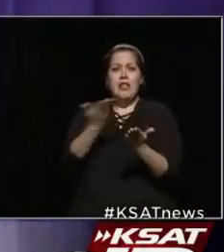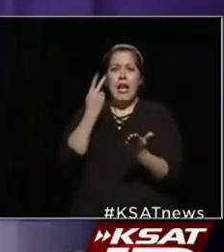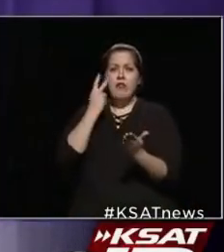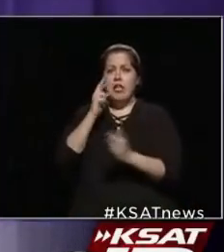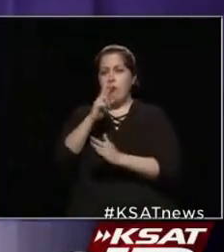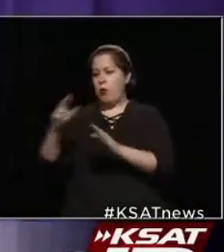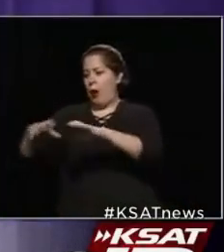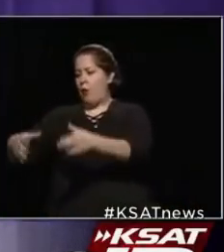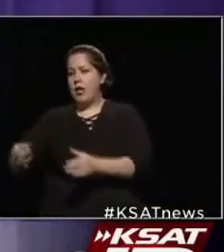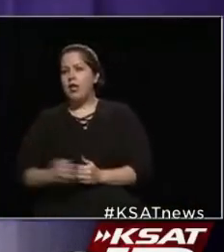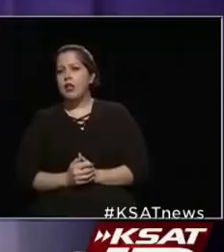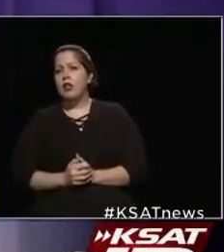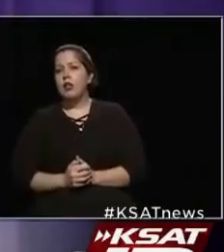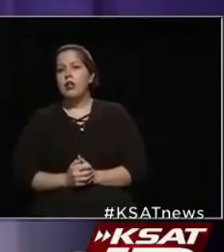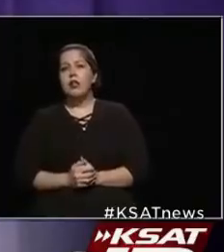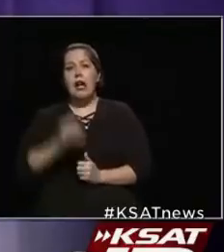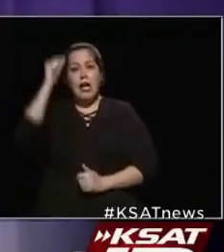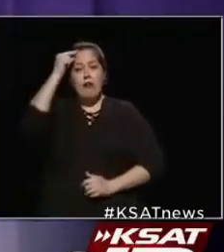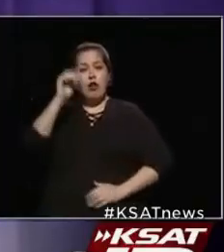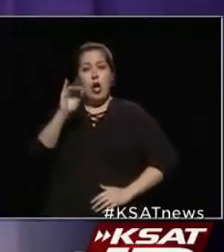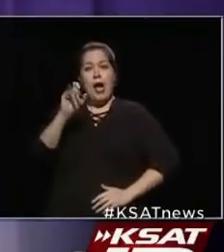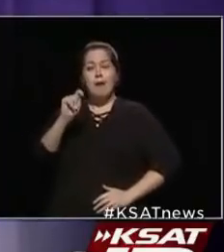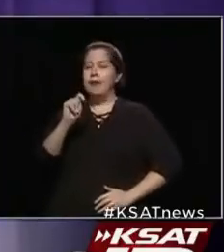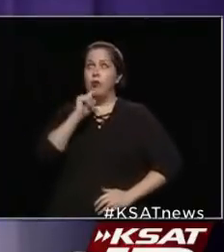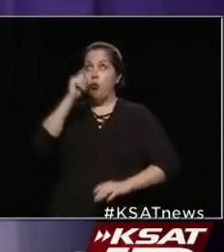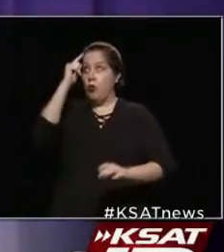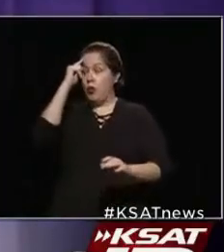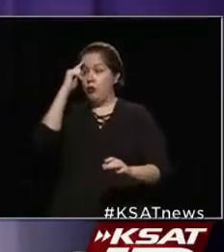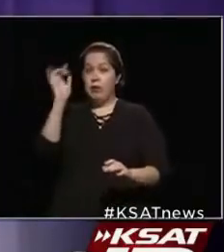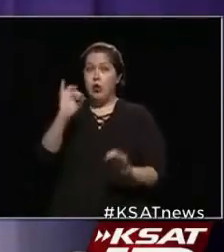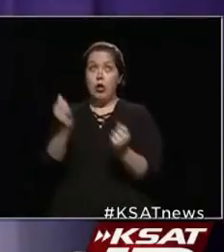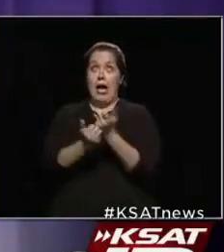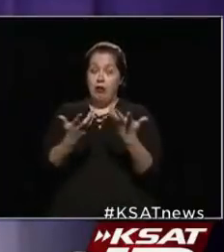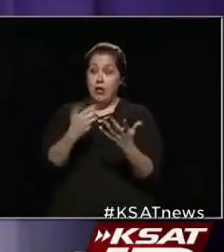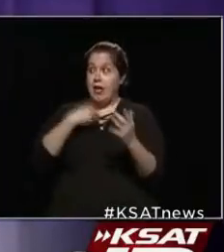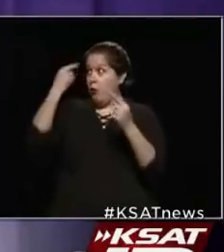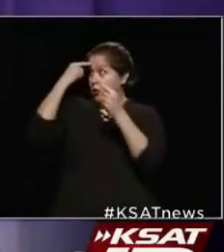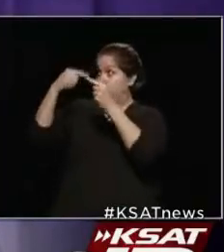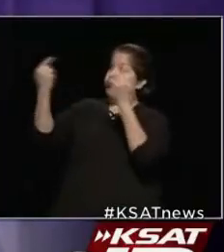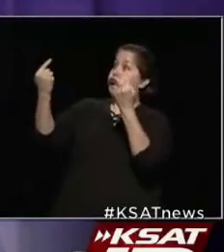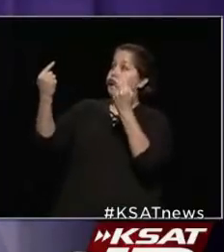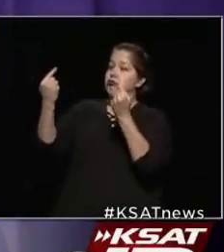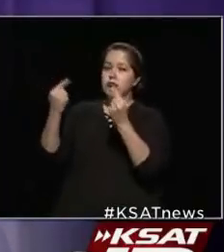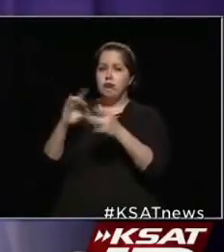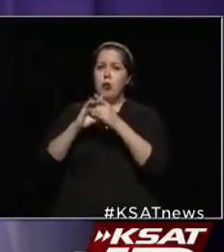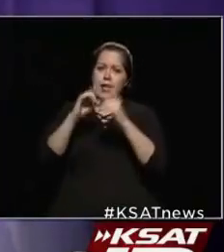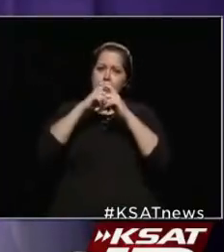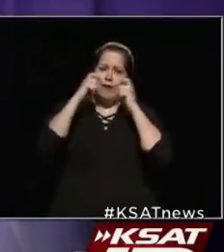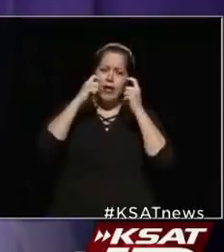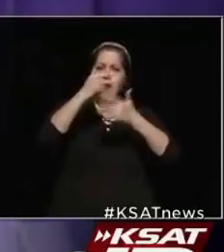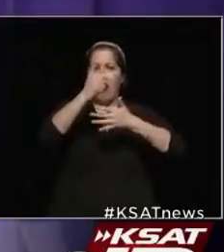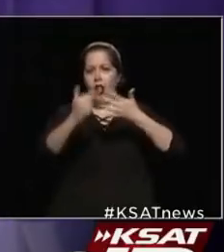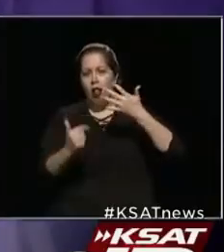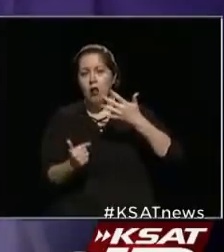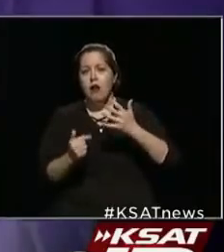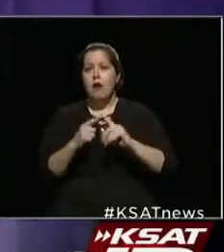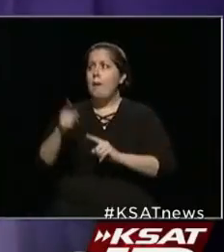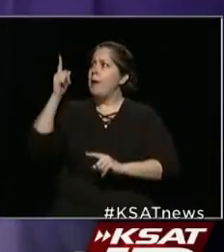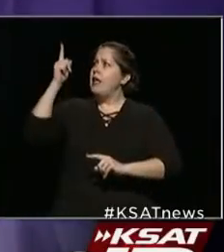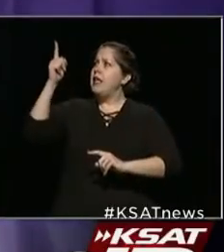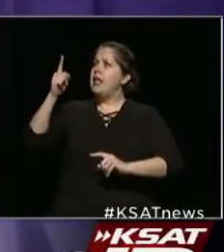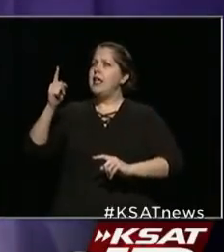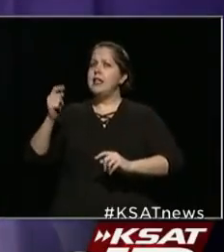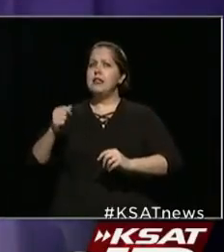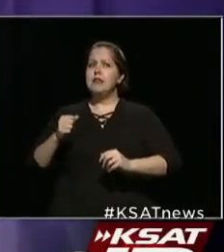the party. Governor Abbott, you know, we don't agree on everything, and we certainly have disagreed with him on face masks and others, but he has stood up,